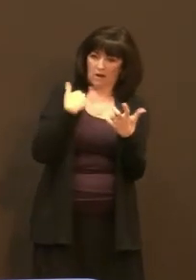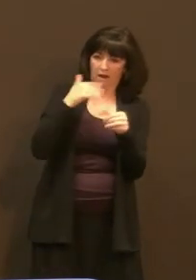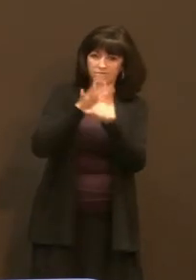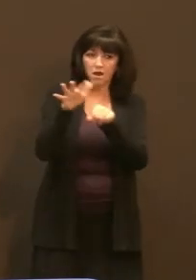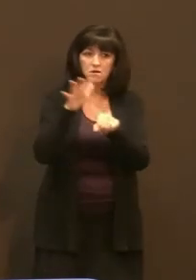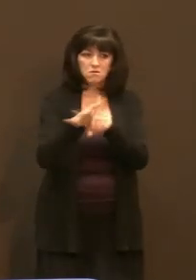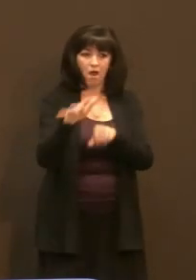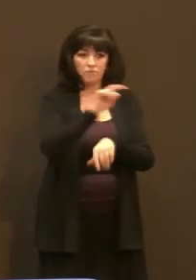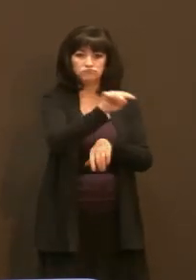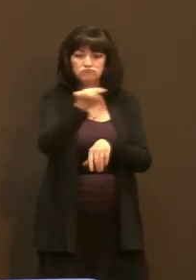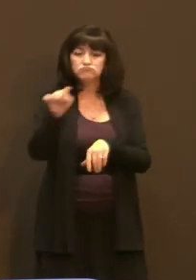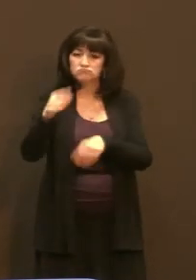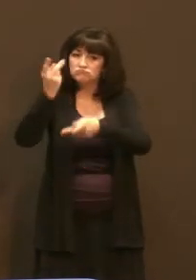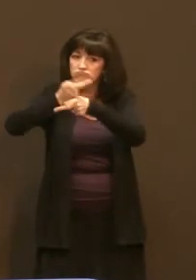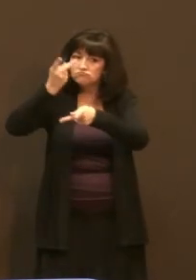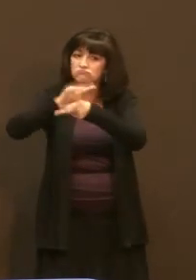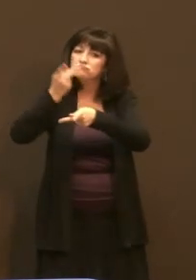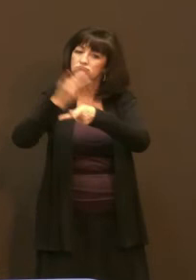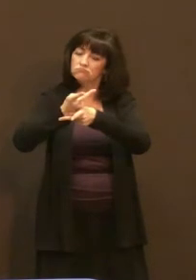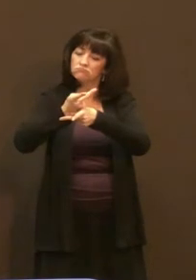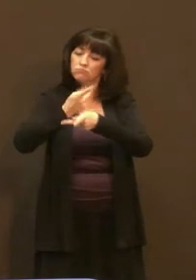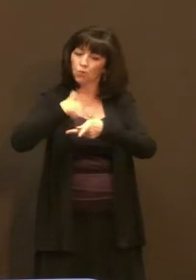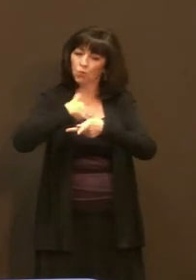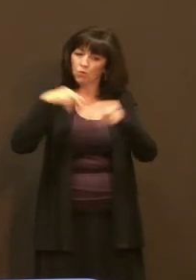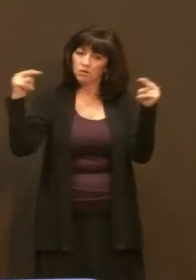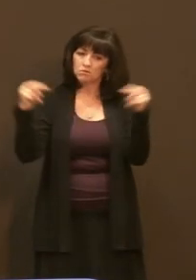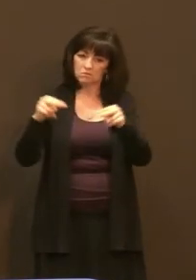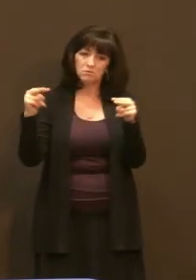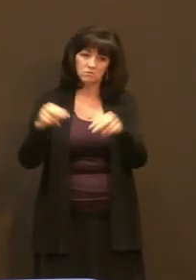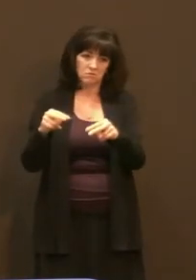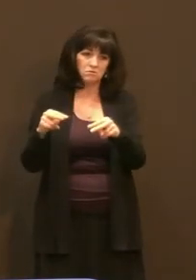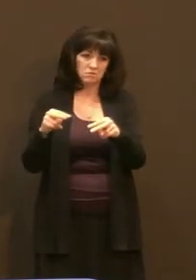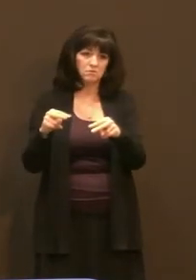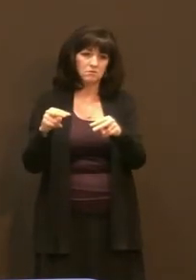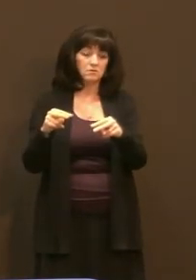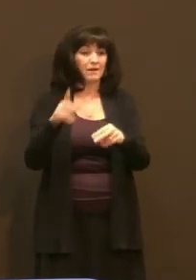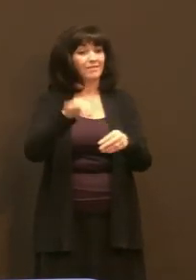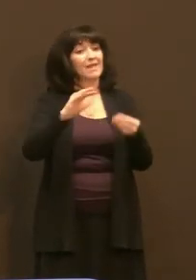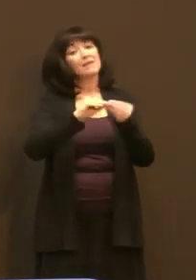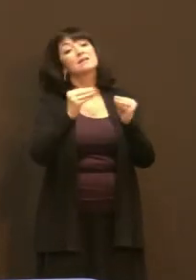guidepost, something to keep our eye on. The fact that the positive cases